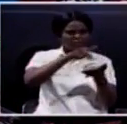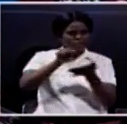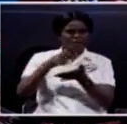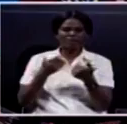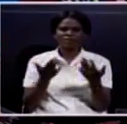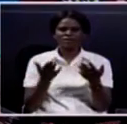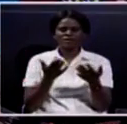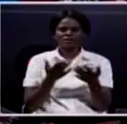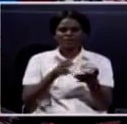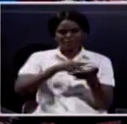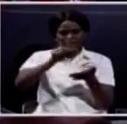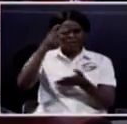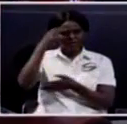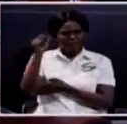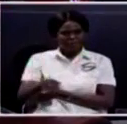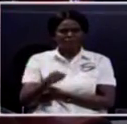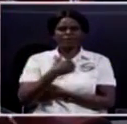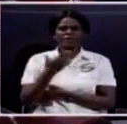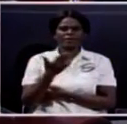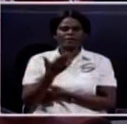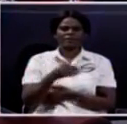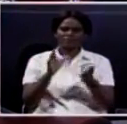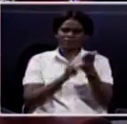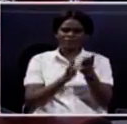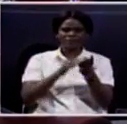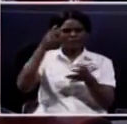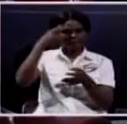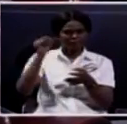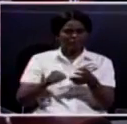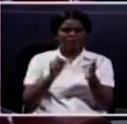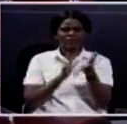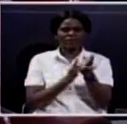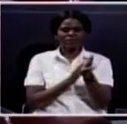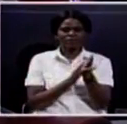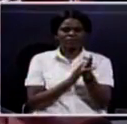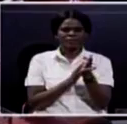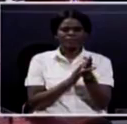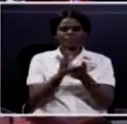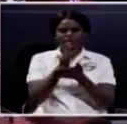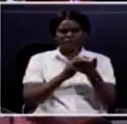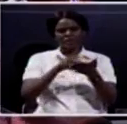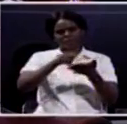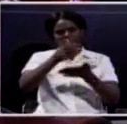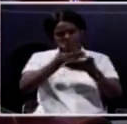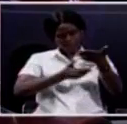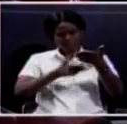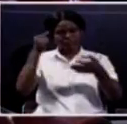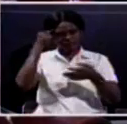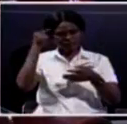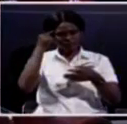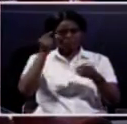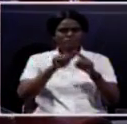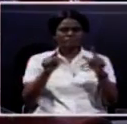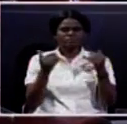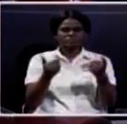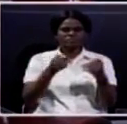don't pay the guards. There are two sets of guards in the school. There are some guards that are on the payroll of government. Now, in case of a